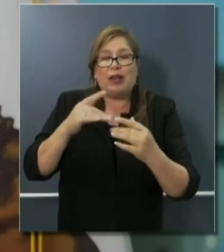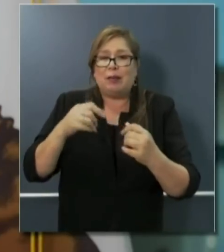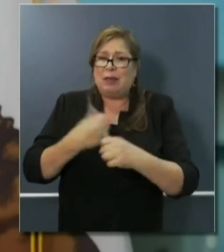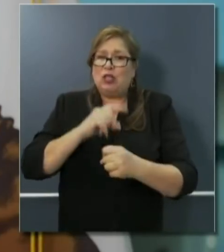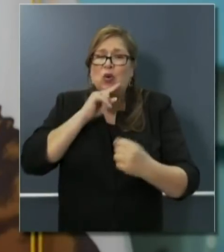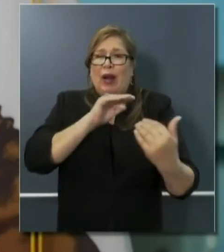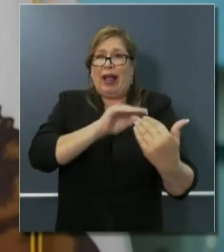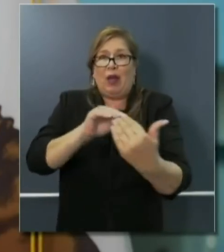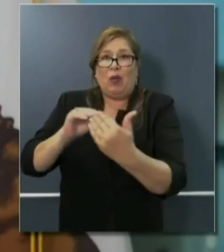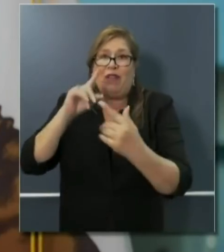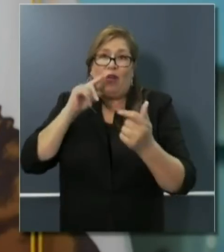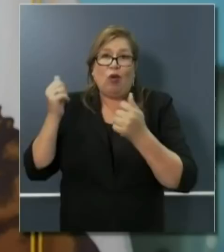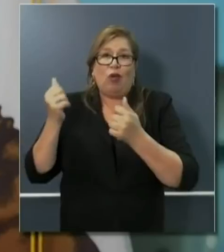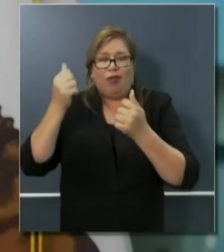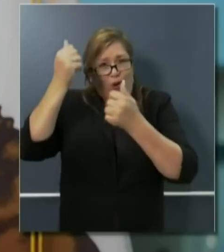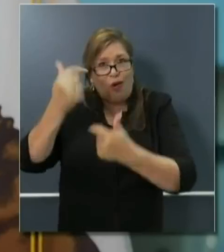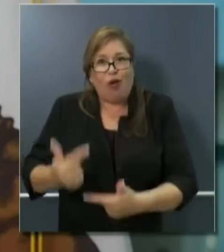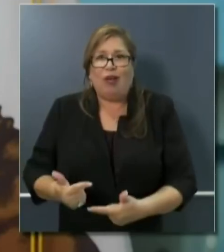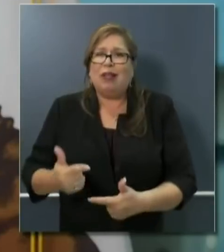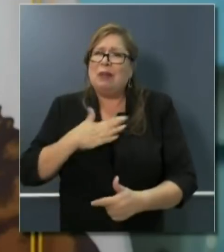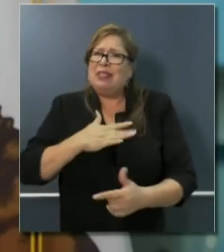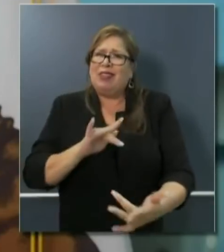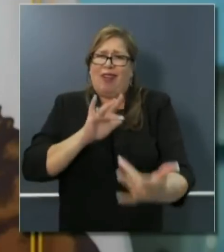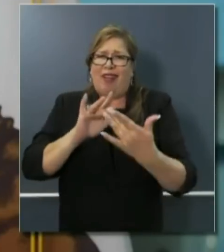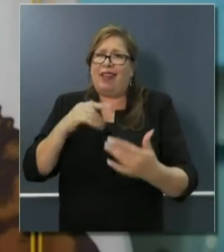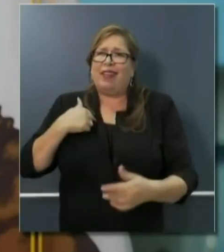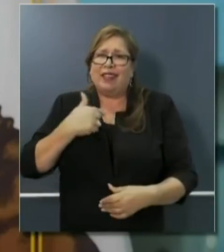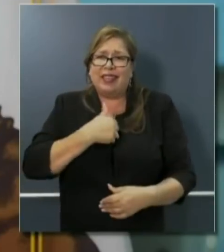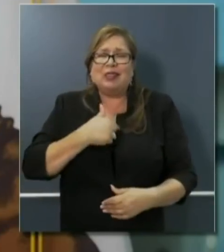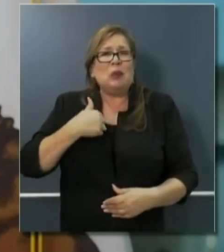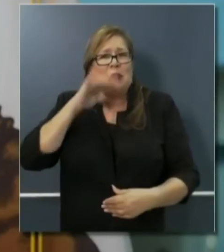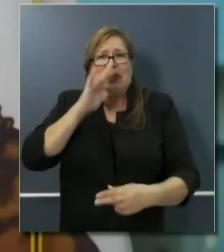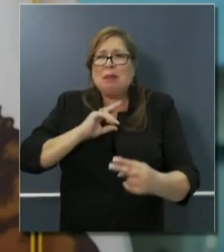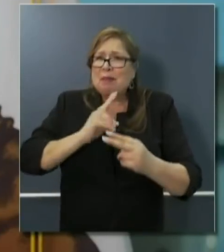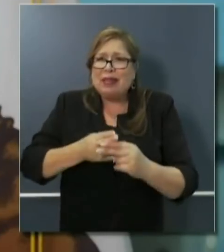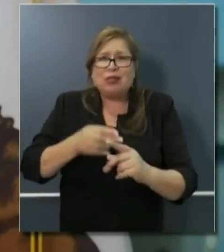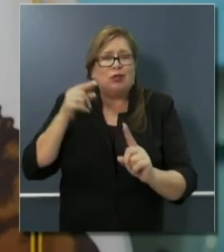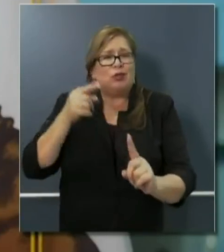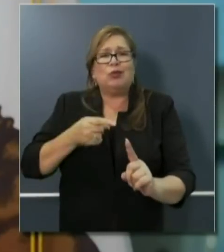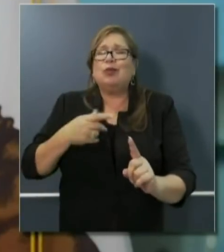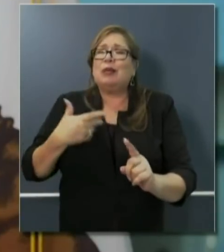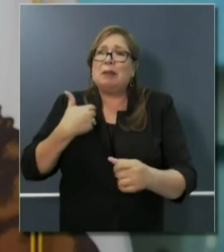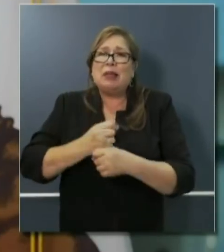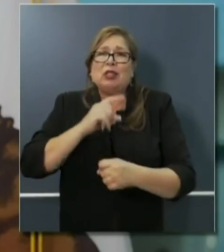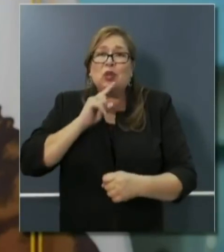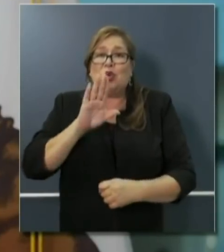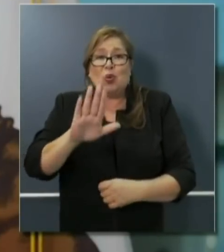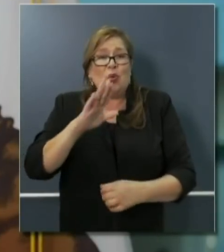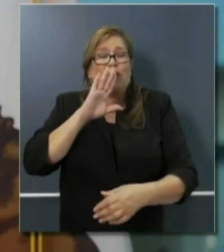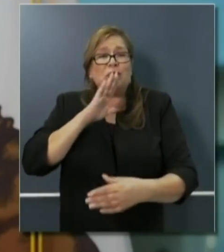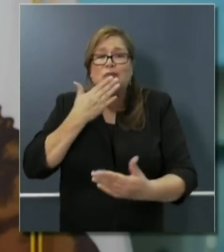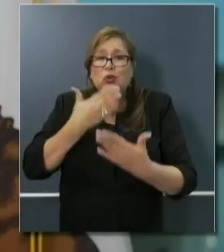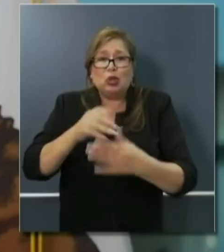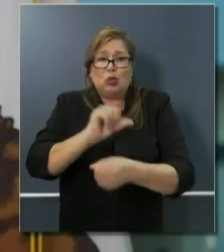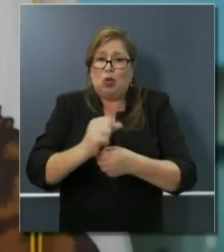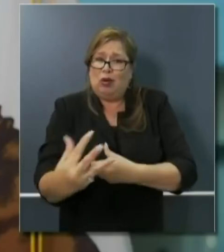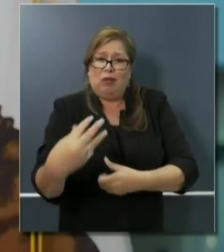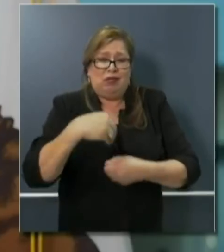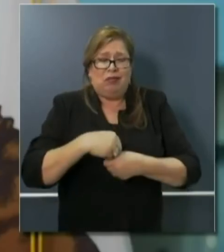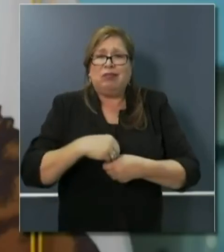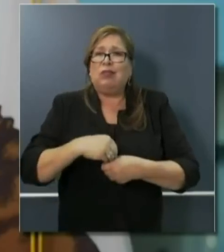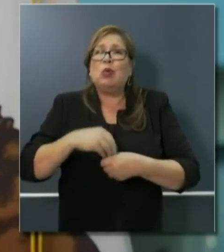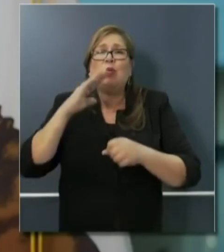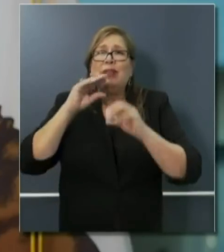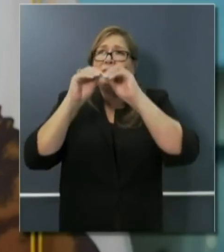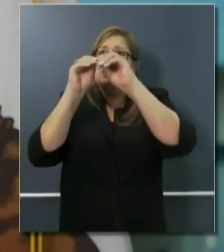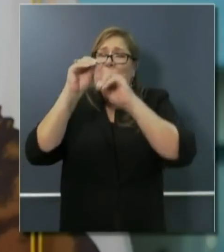please contact us, and we will make sure you're highlighted, and we'll make sure that your good work is distributed throughout